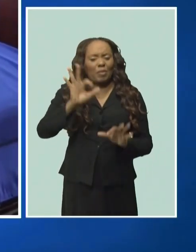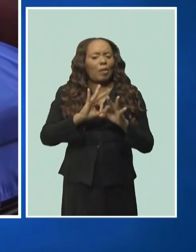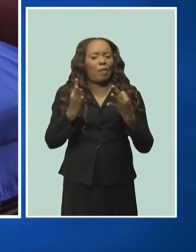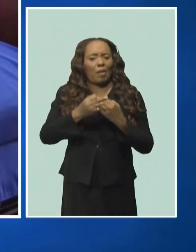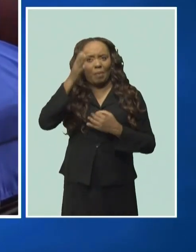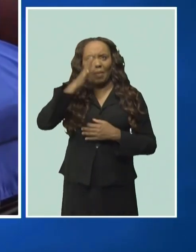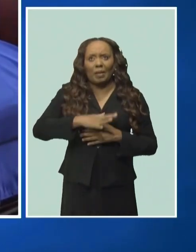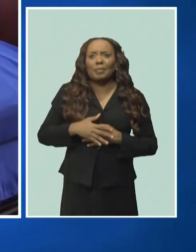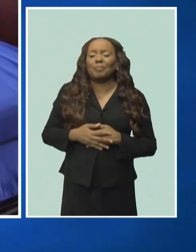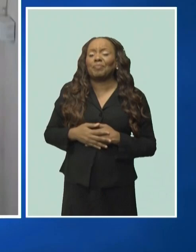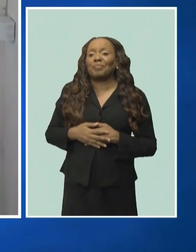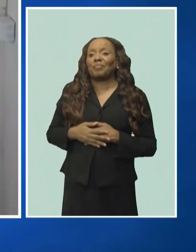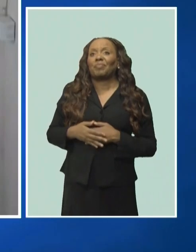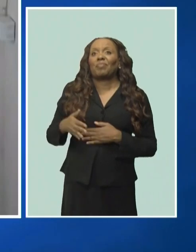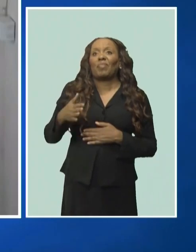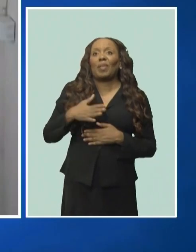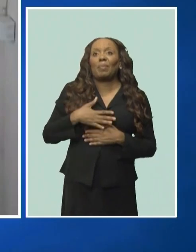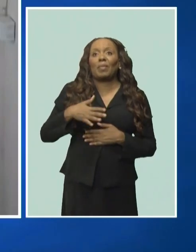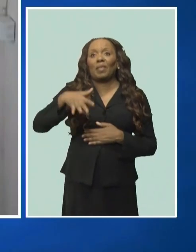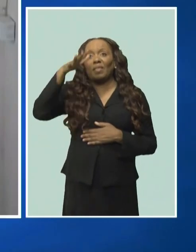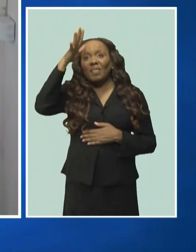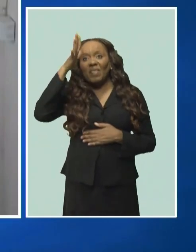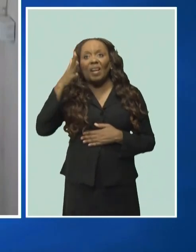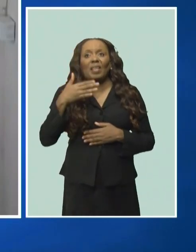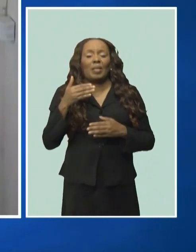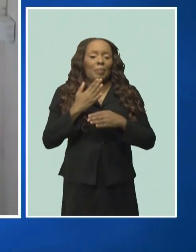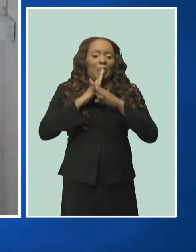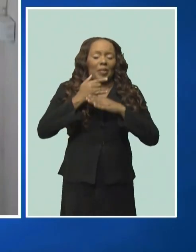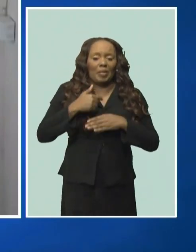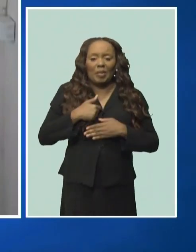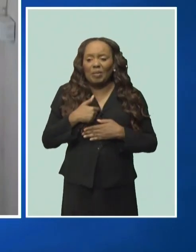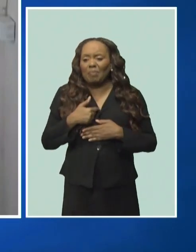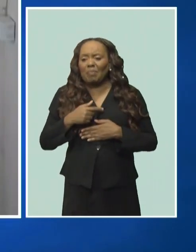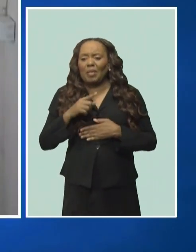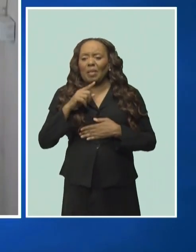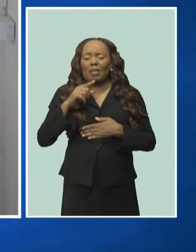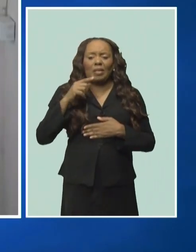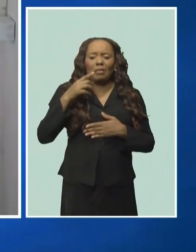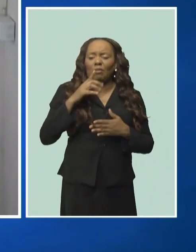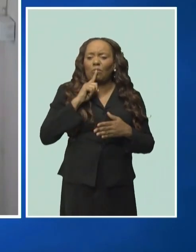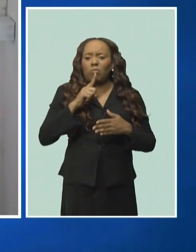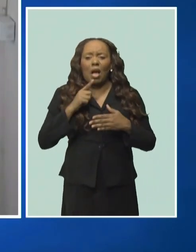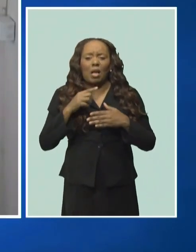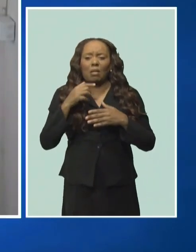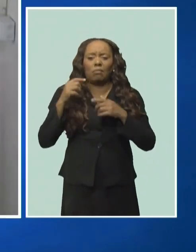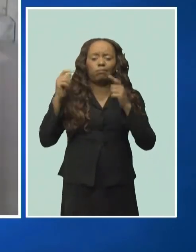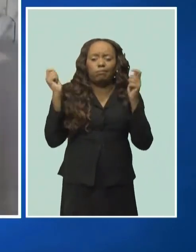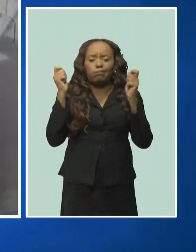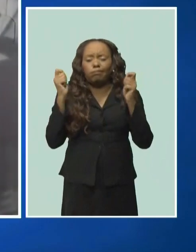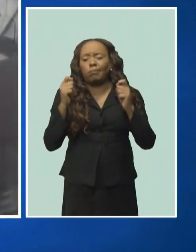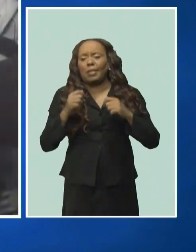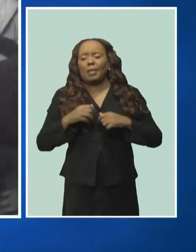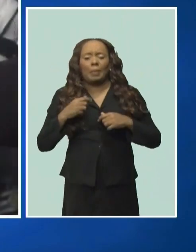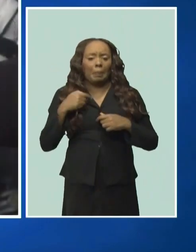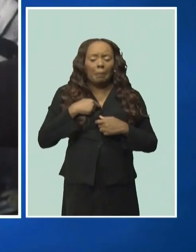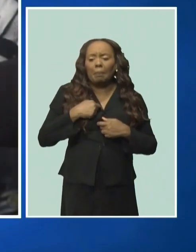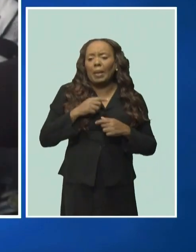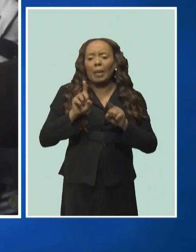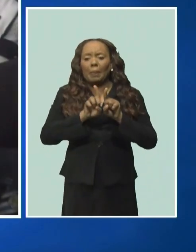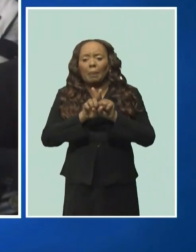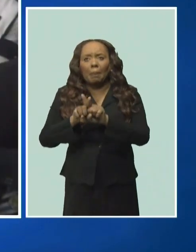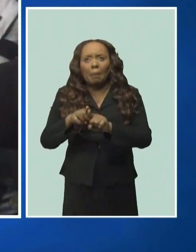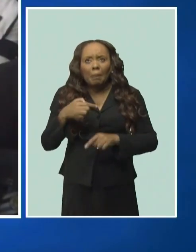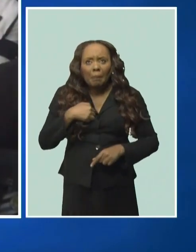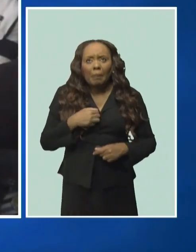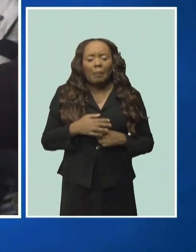my protector, my caregiver, confidant, sounding board, cheerleader, mentor, a